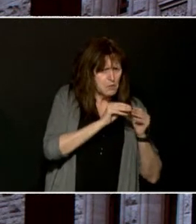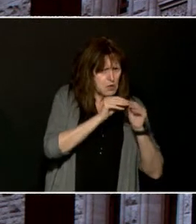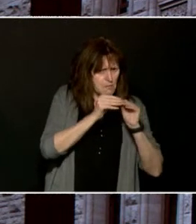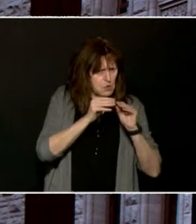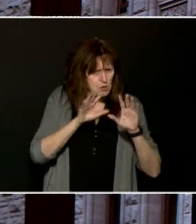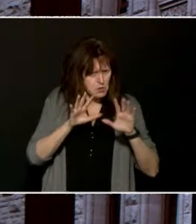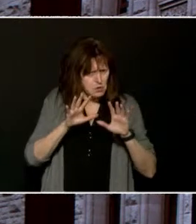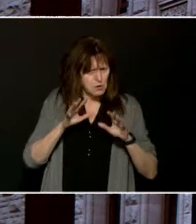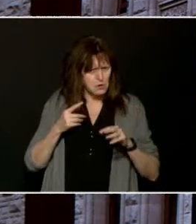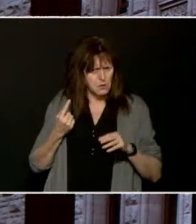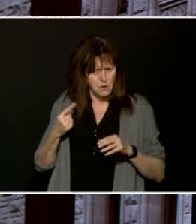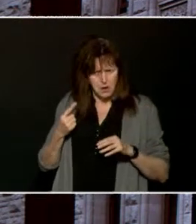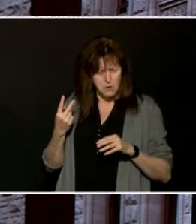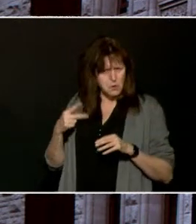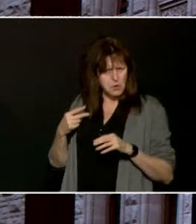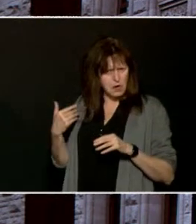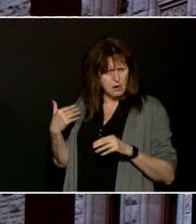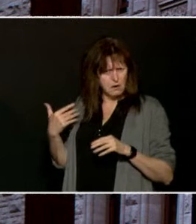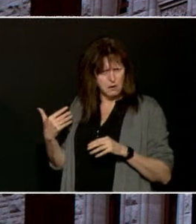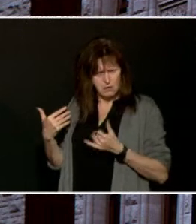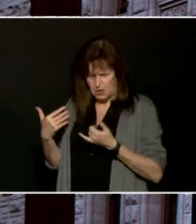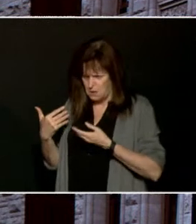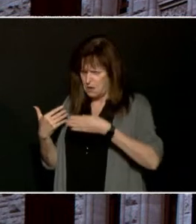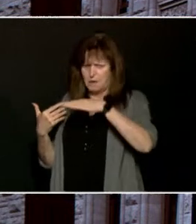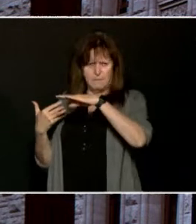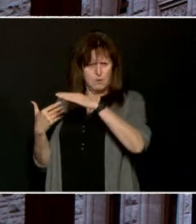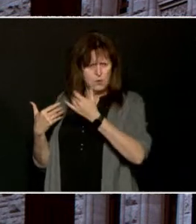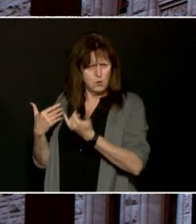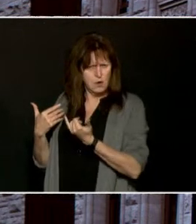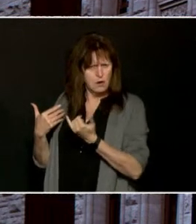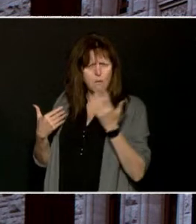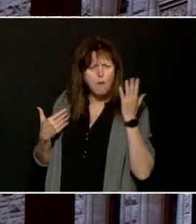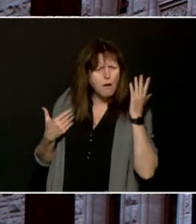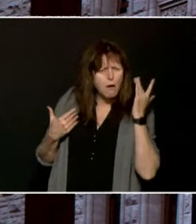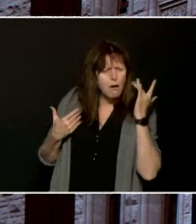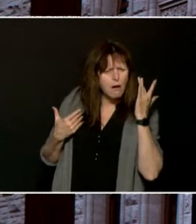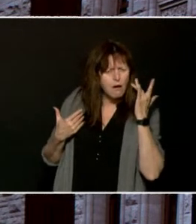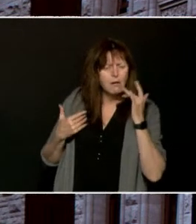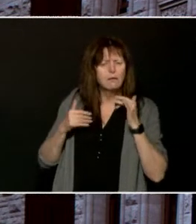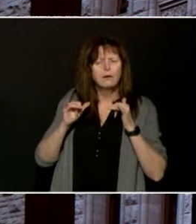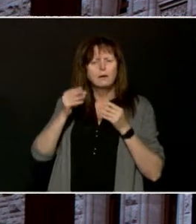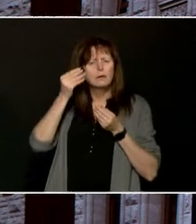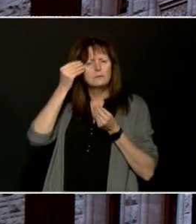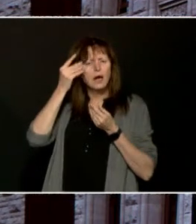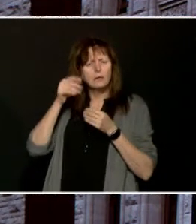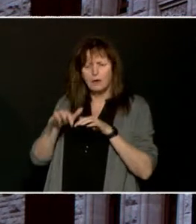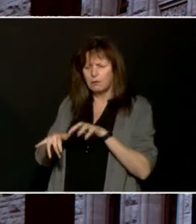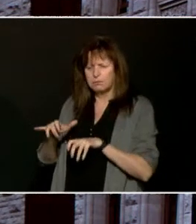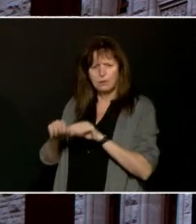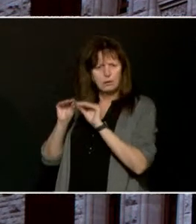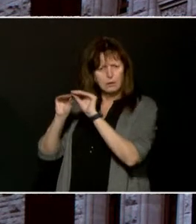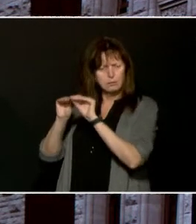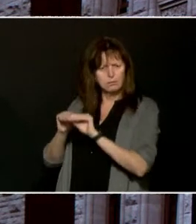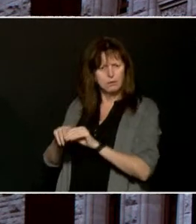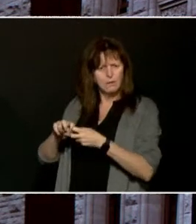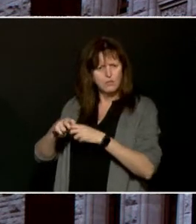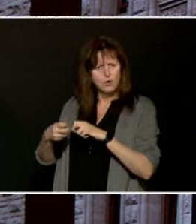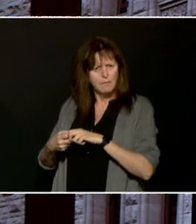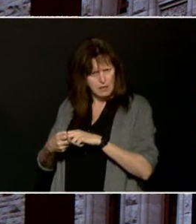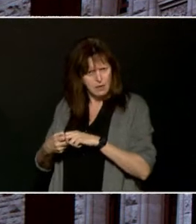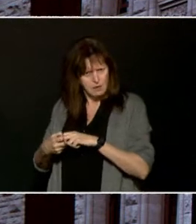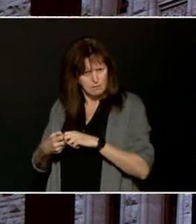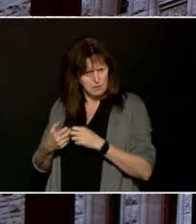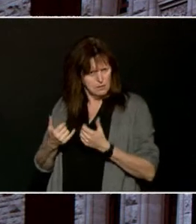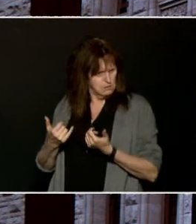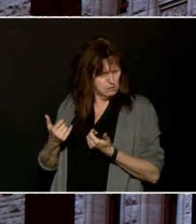are up substantially today. My guess is that there's a data entry issue, so probably while today may actually be lower, the two numbers on